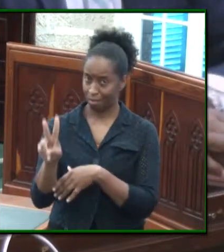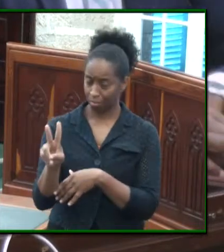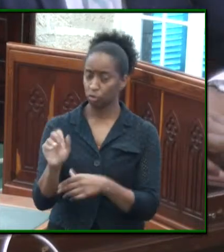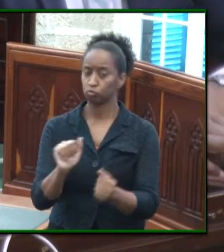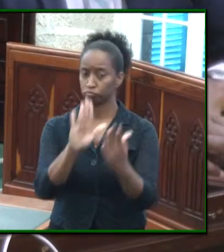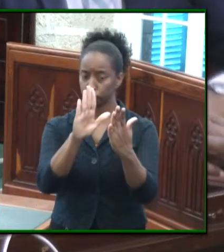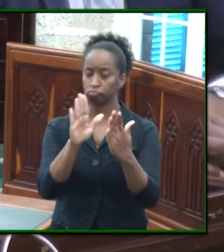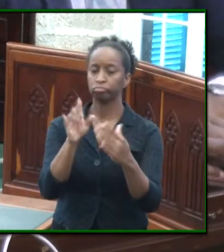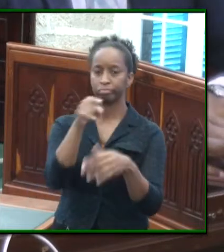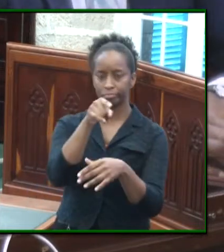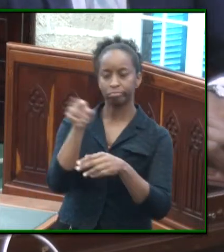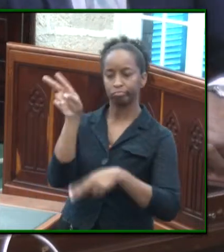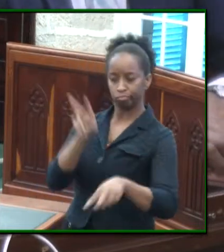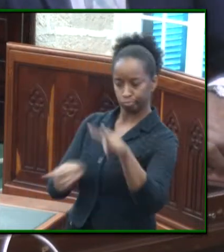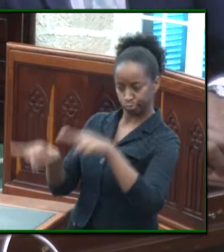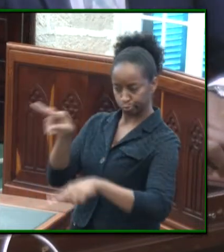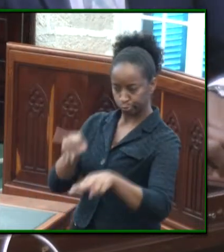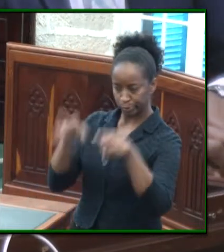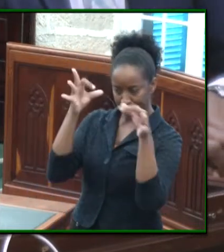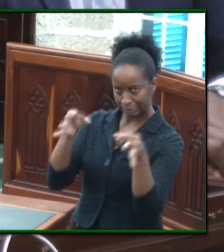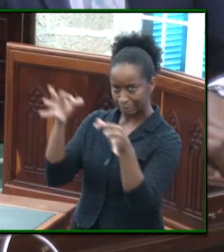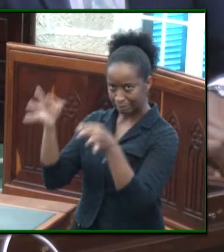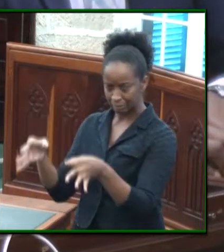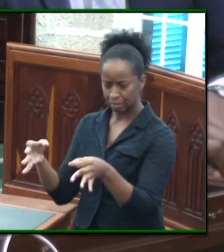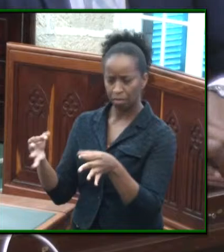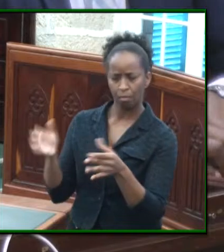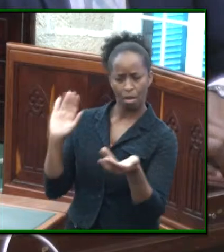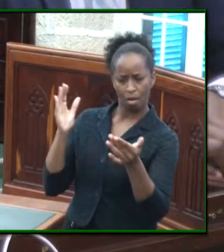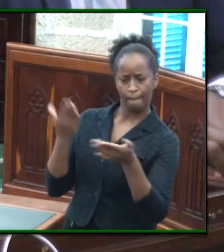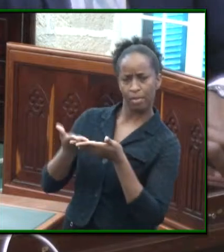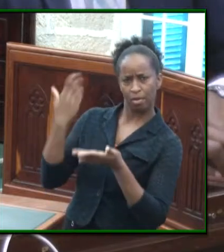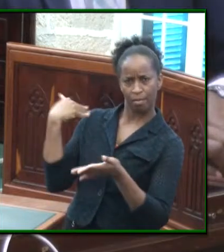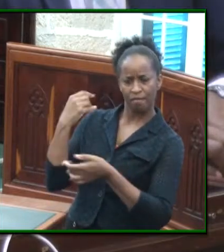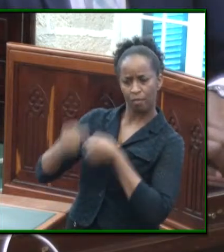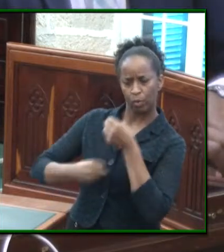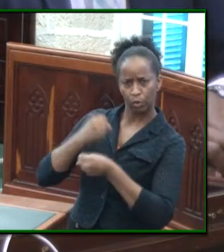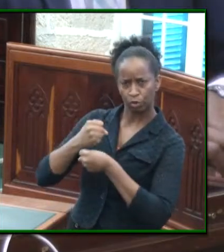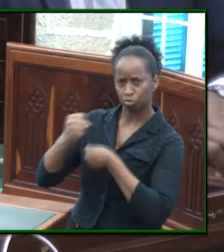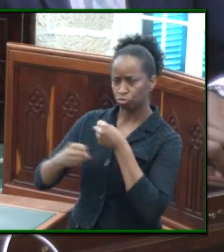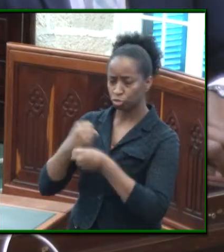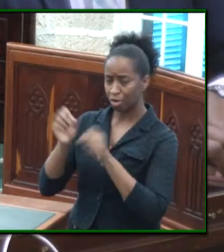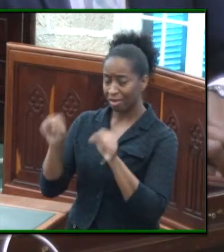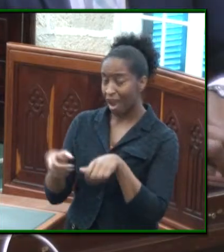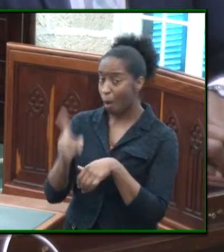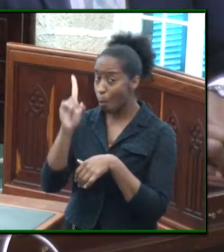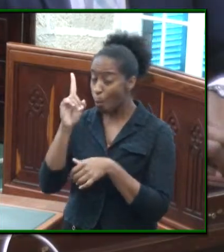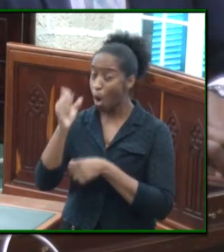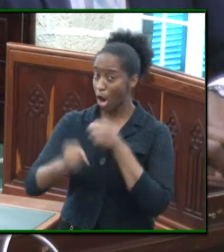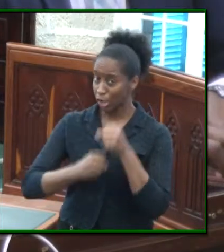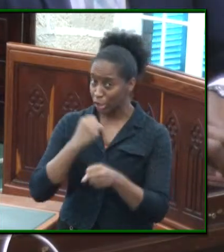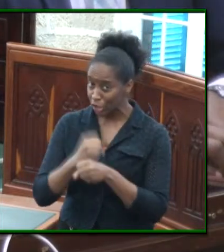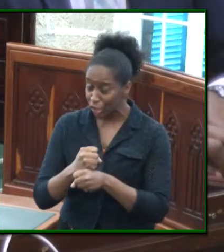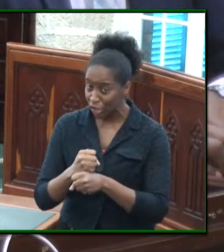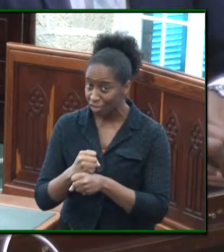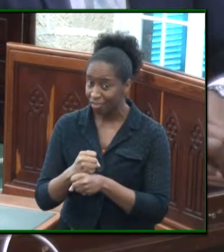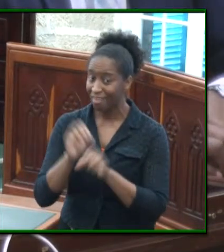we have to do trials of 31 people for murder. That is